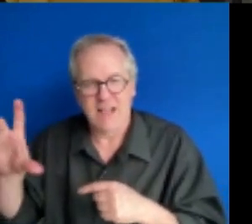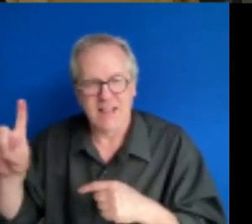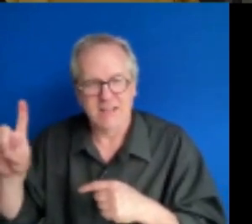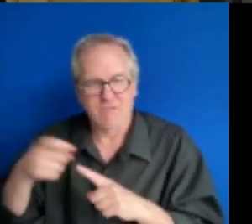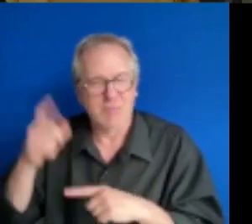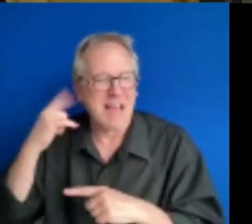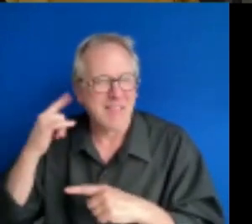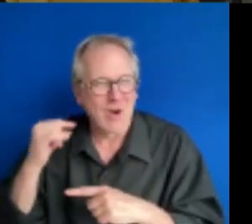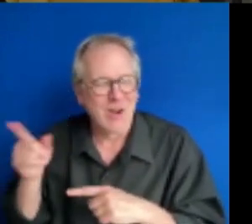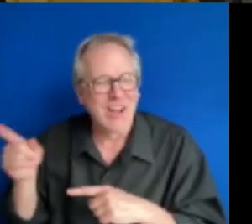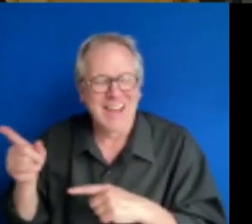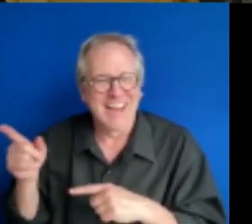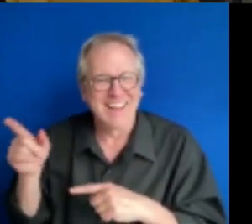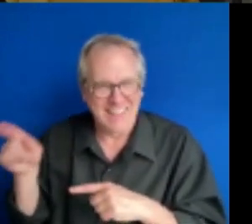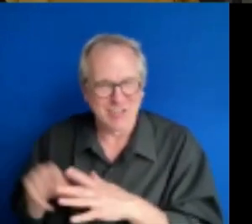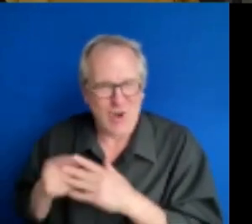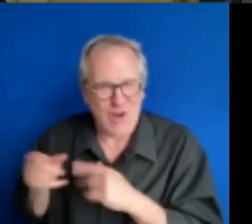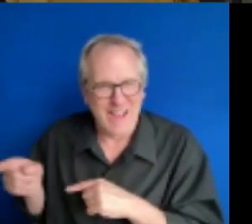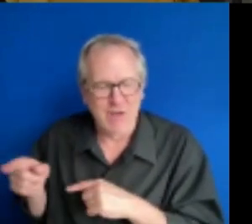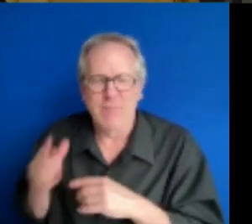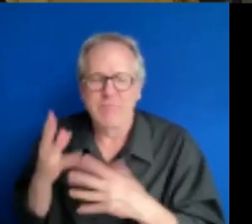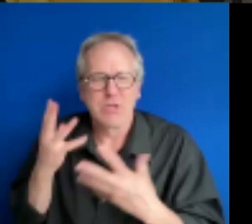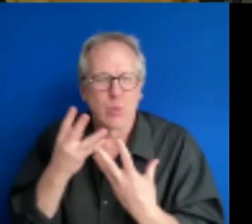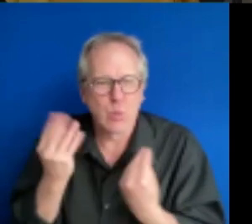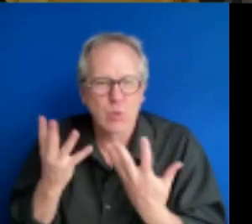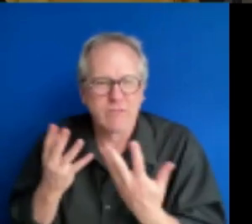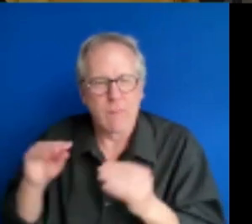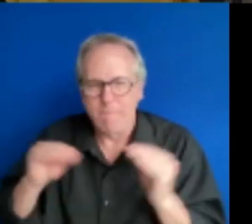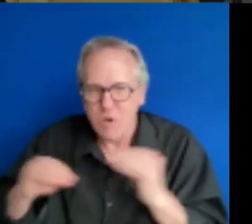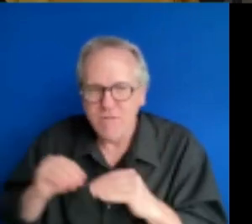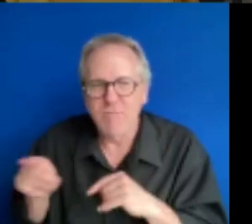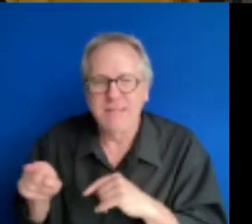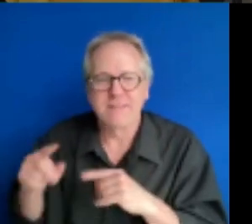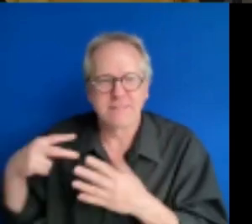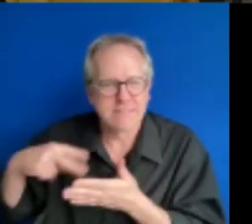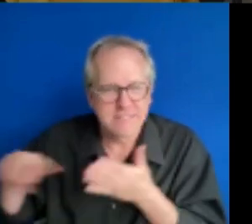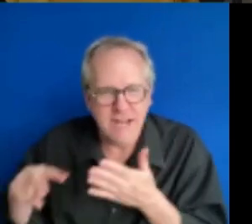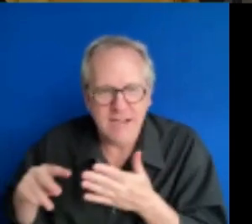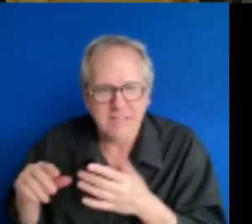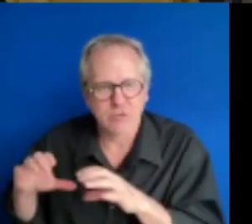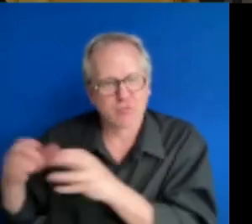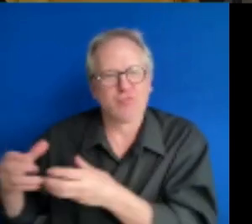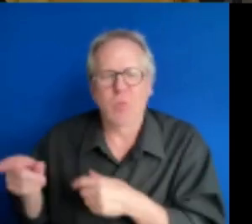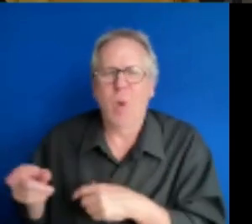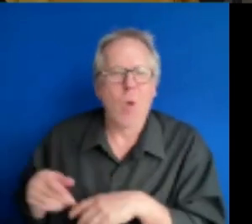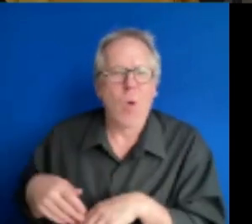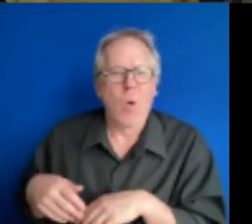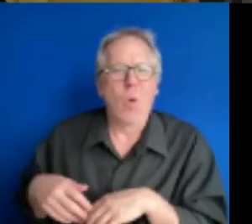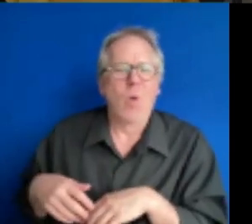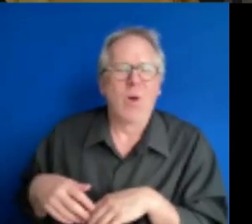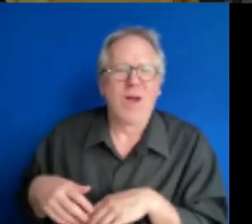a beautiful, beautiful movement and dance troupe